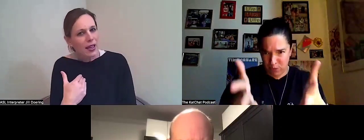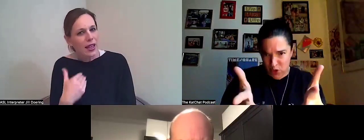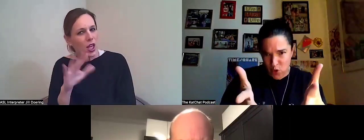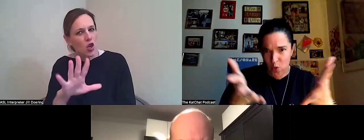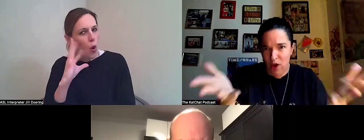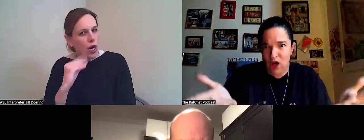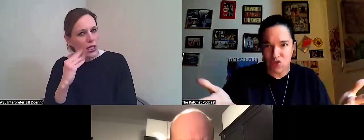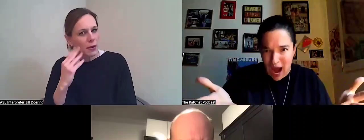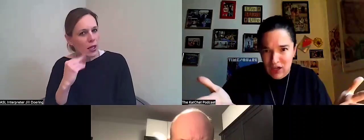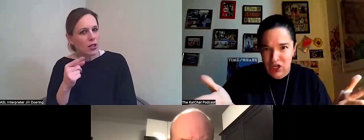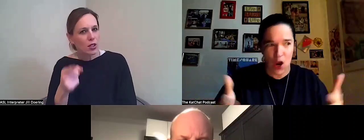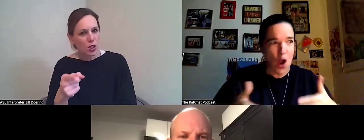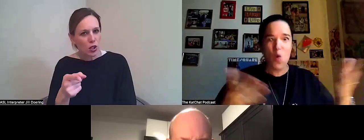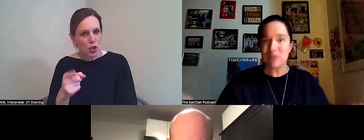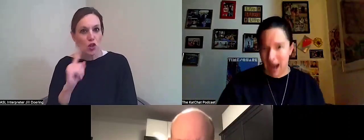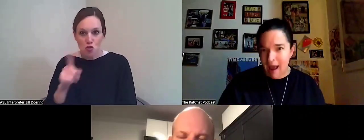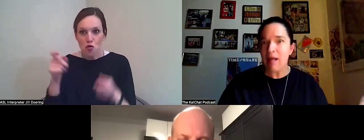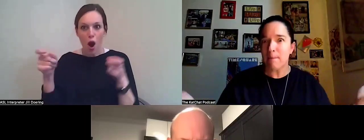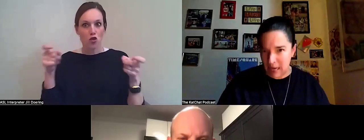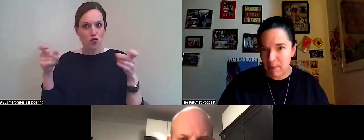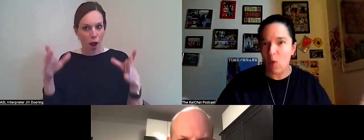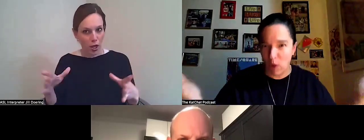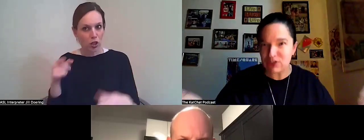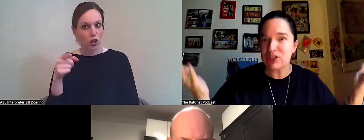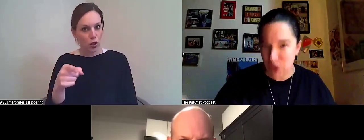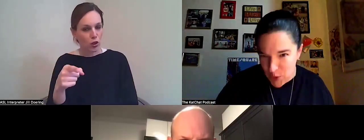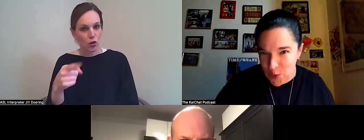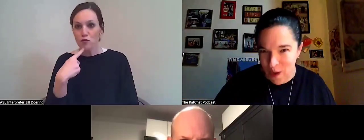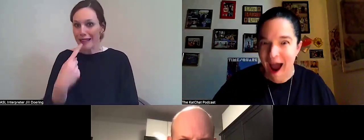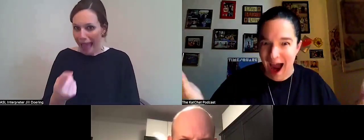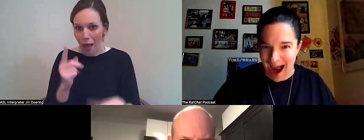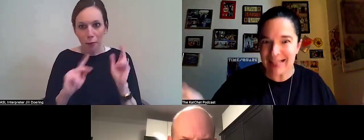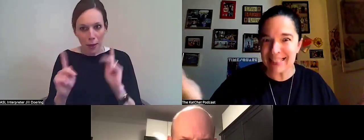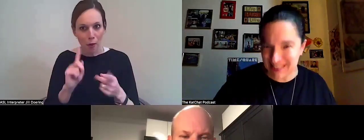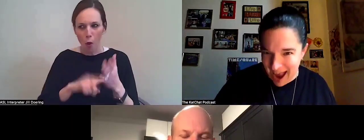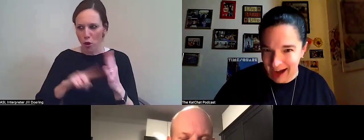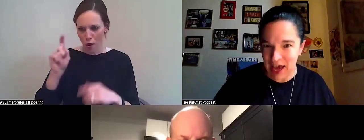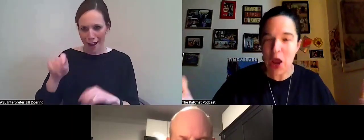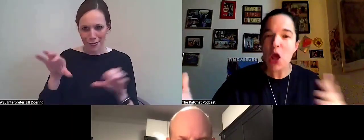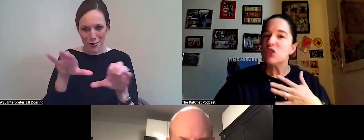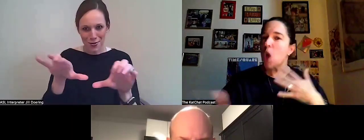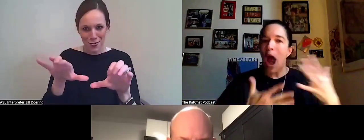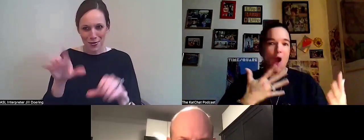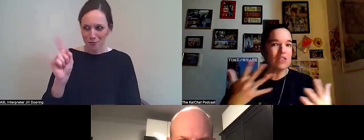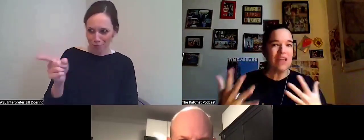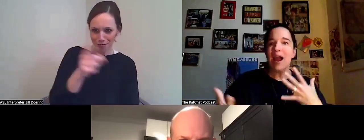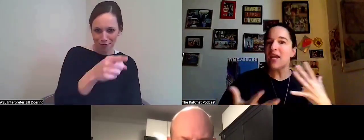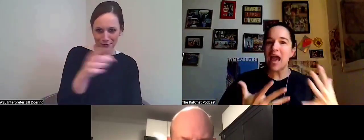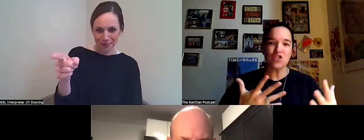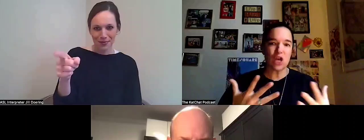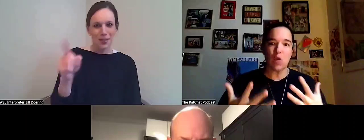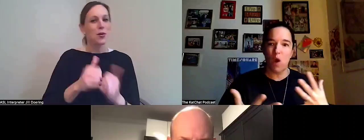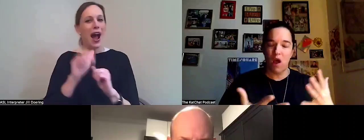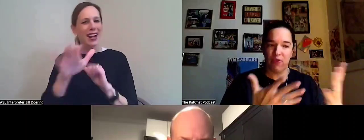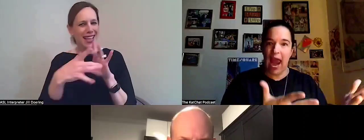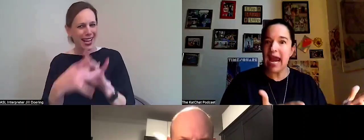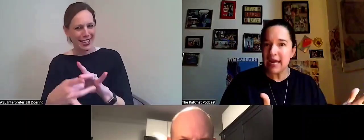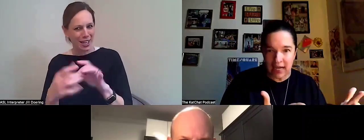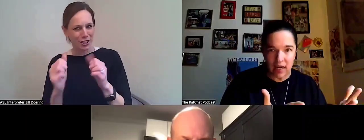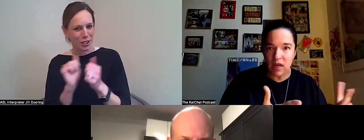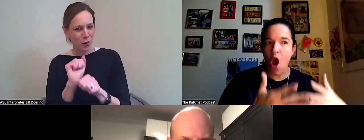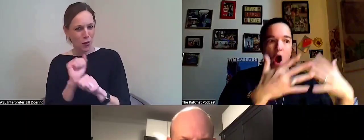because you, a director, you tell people what to do and that. So how does that connection